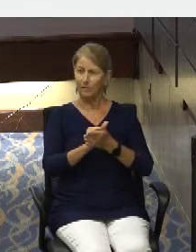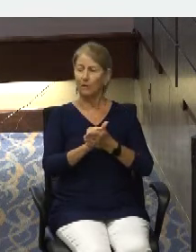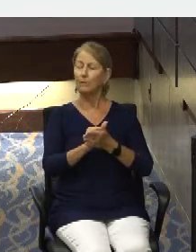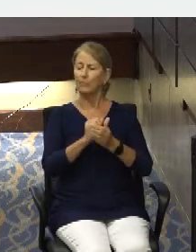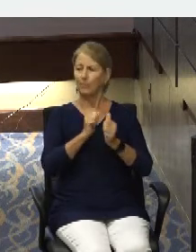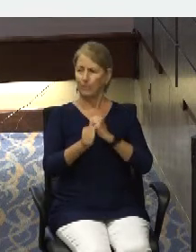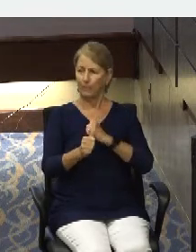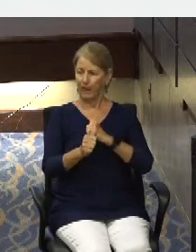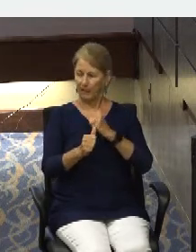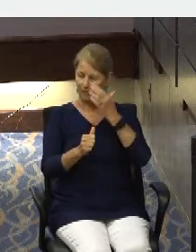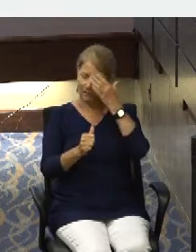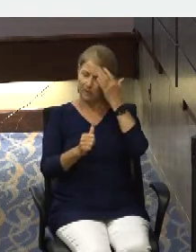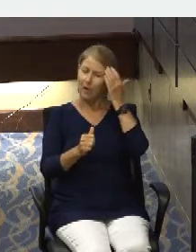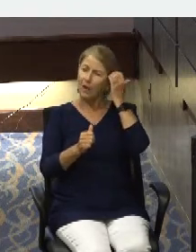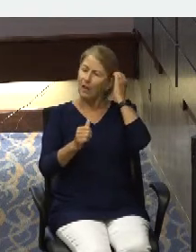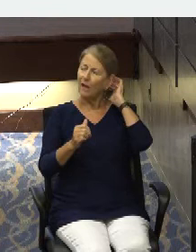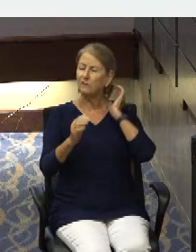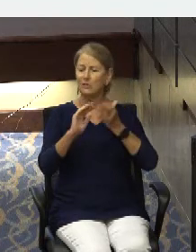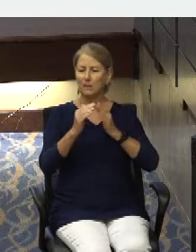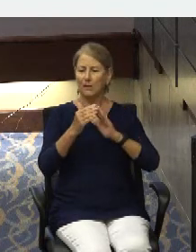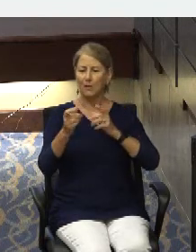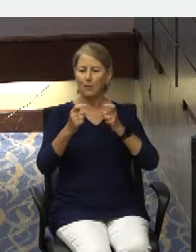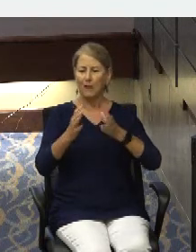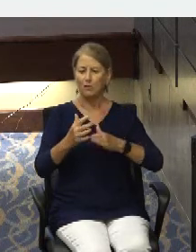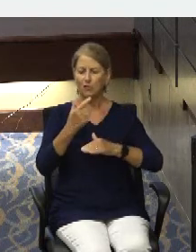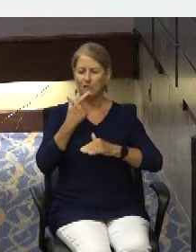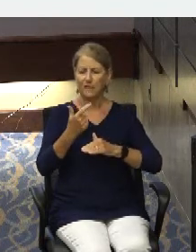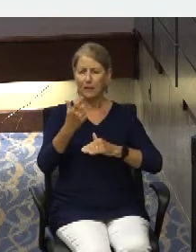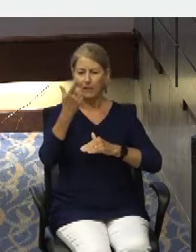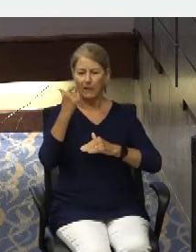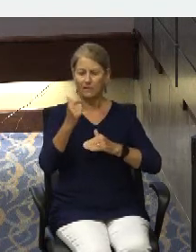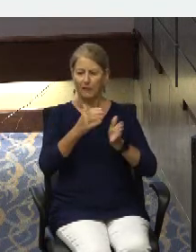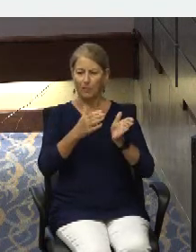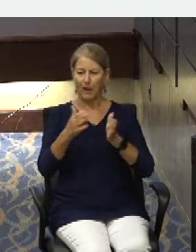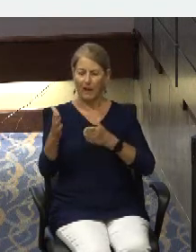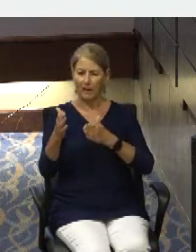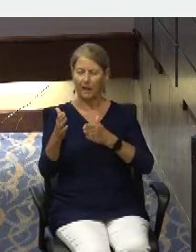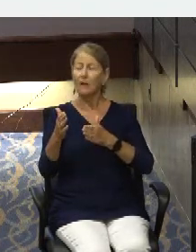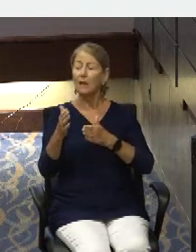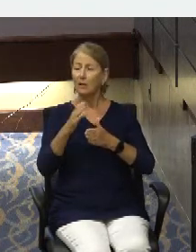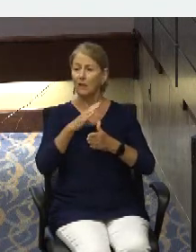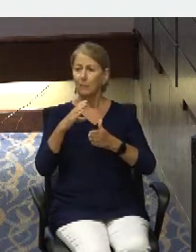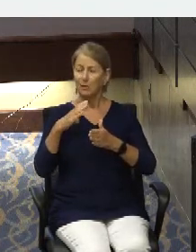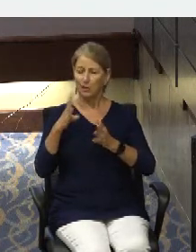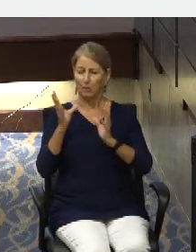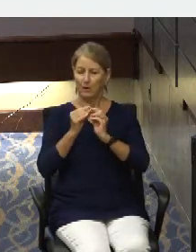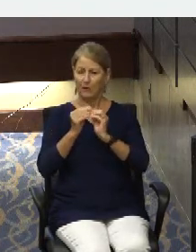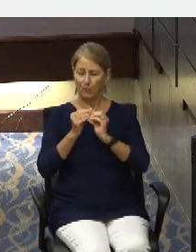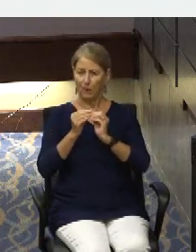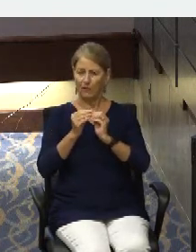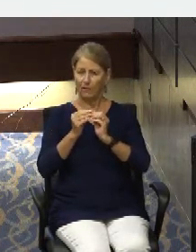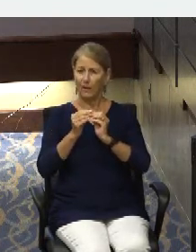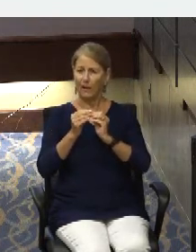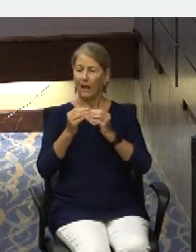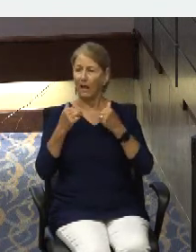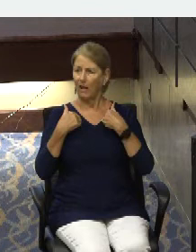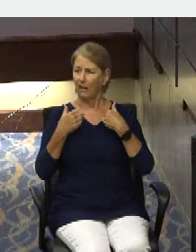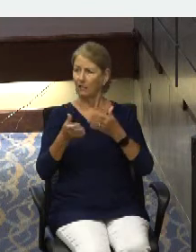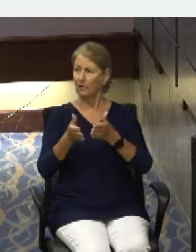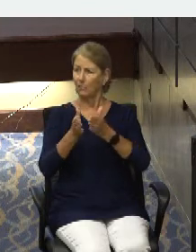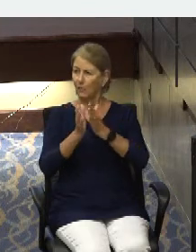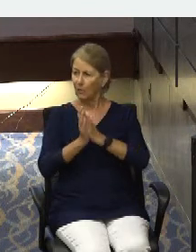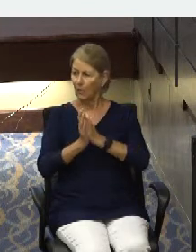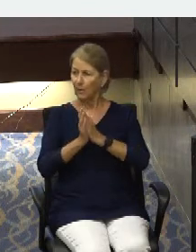as our city manager mentioned earlier, since the Plan Commission meeting, we have received a request from the applicant to delay the hearing for this item